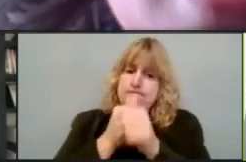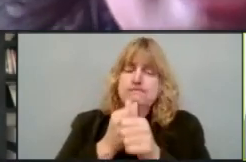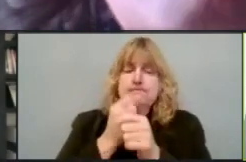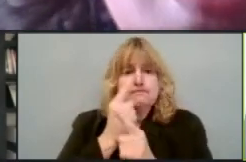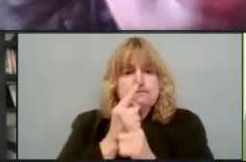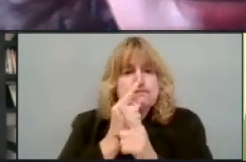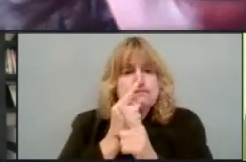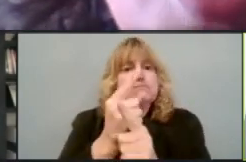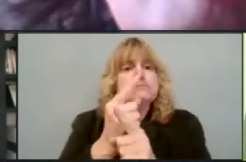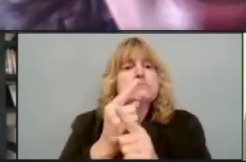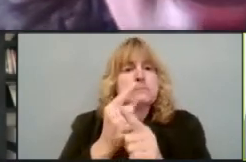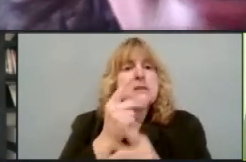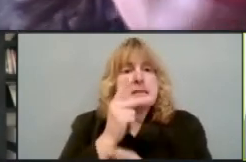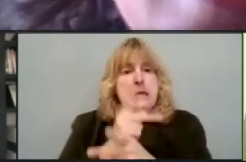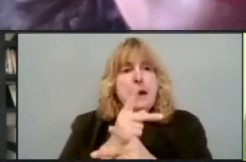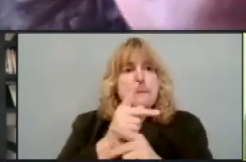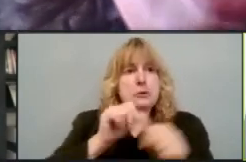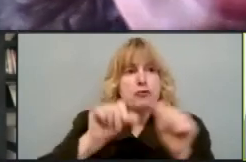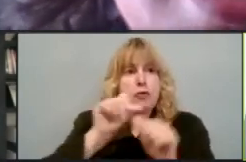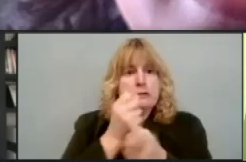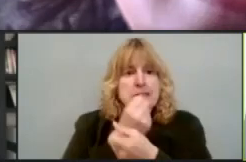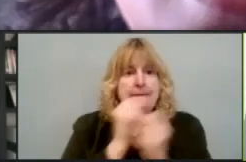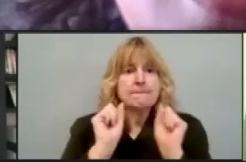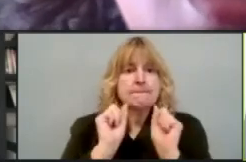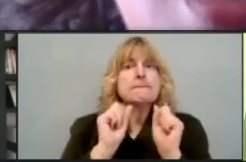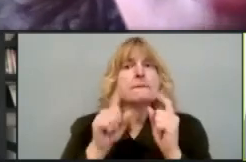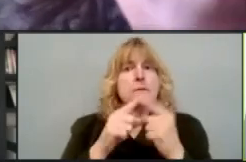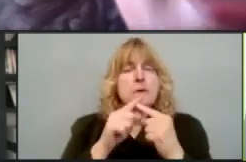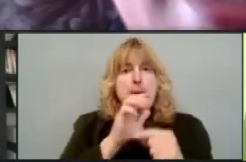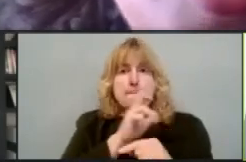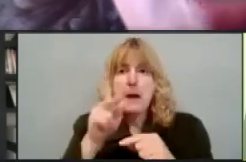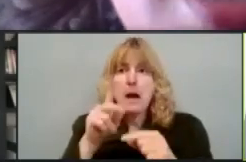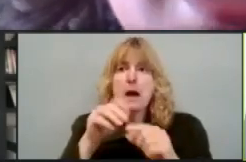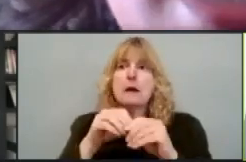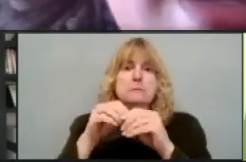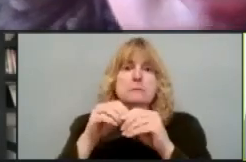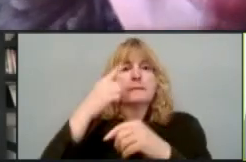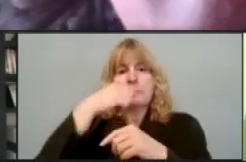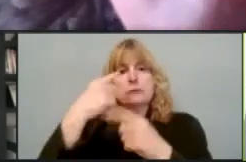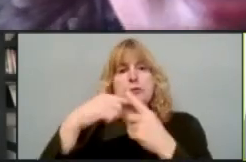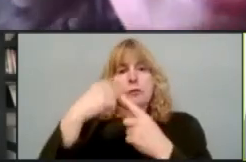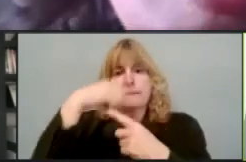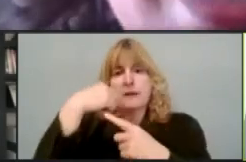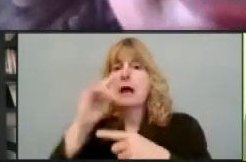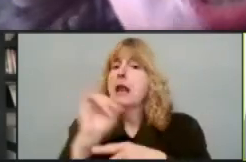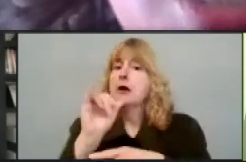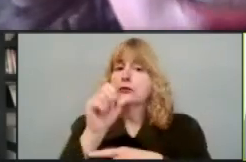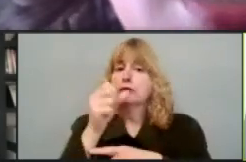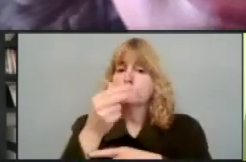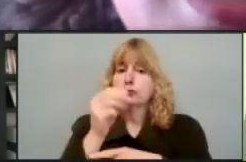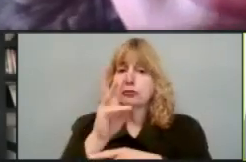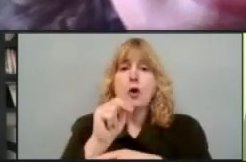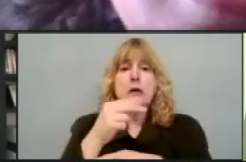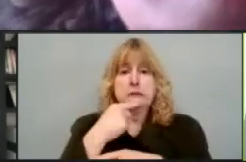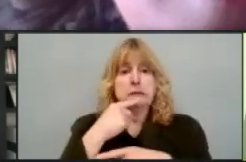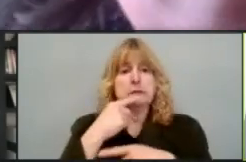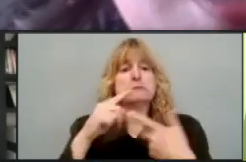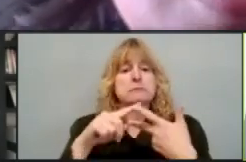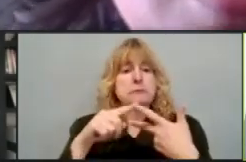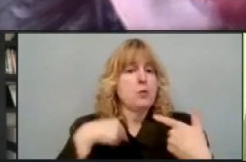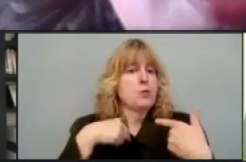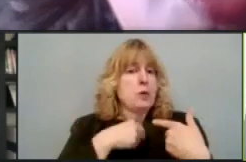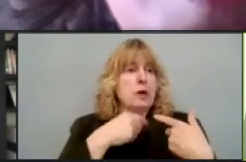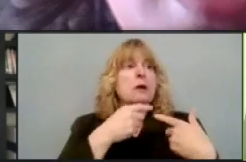safe as we go back in person. As Sean said, we've been transitioning since